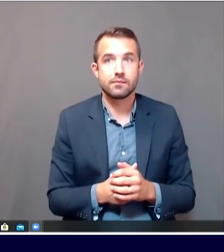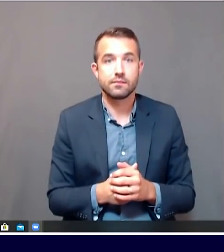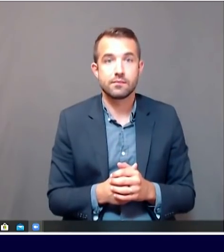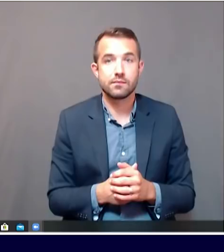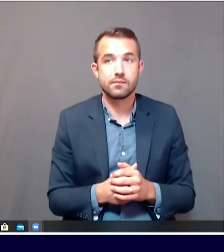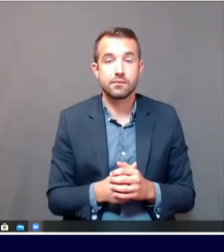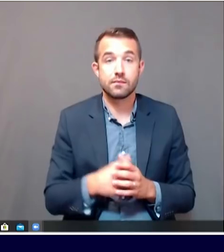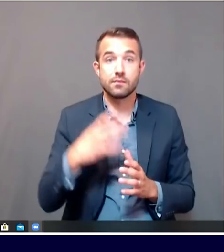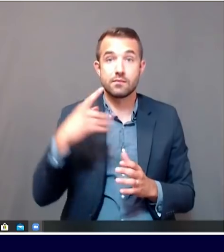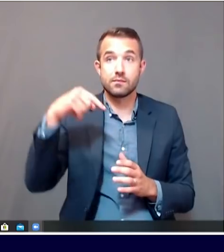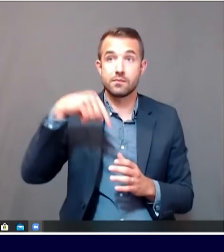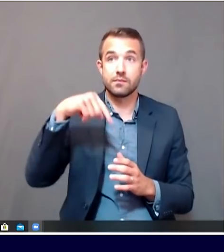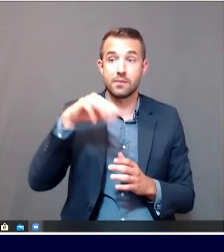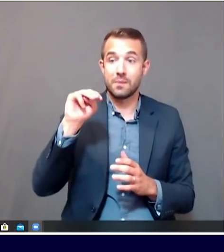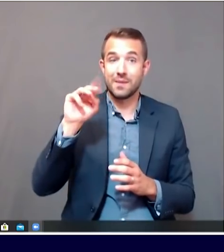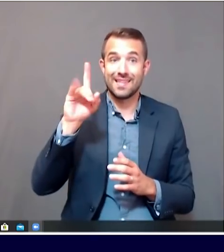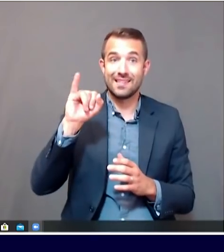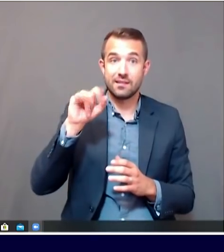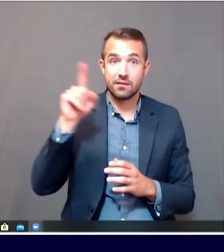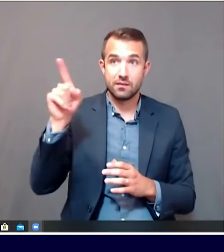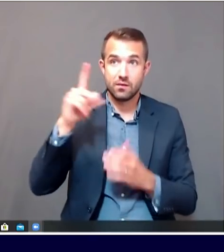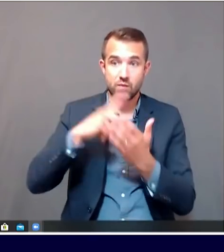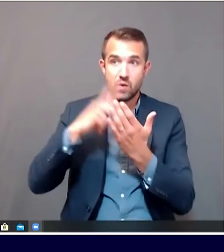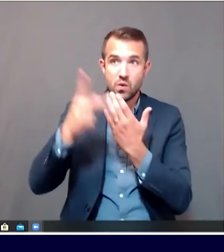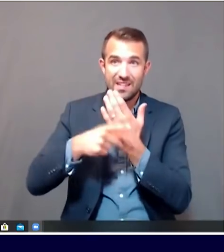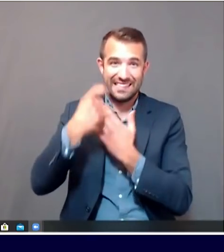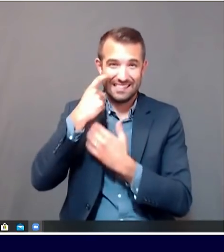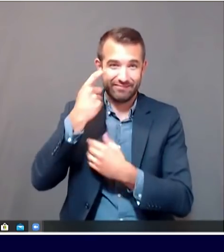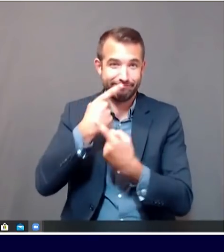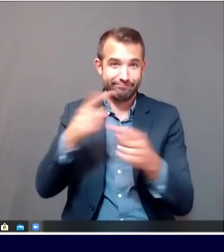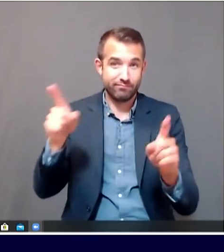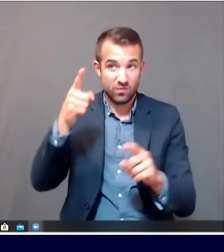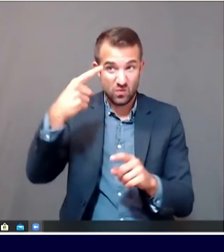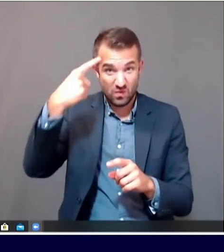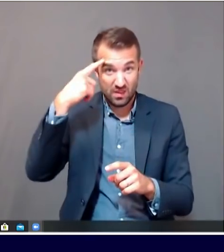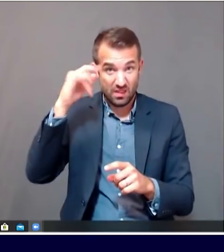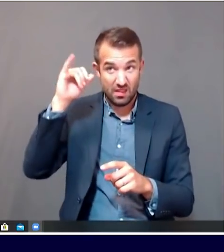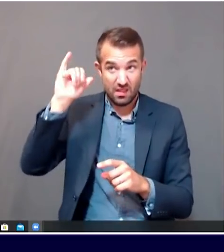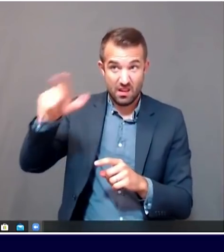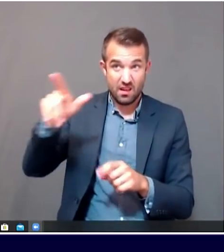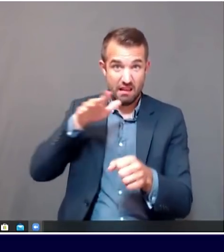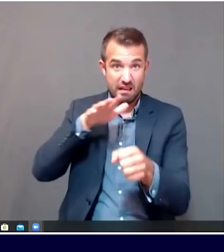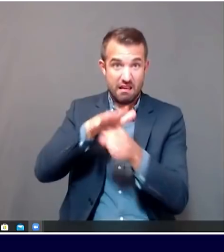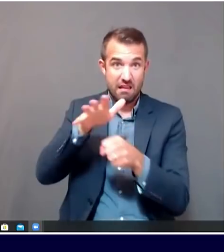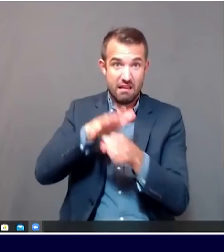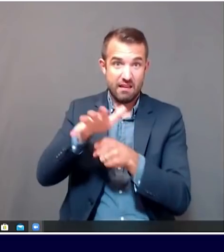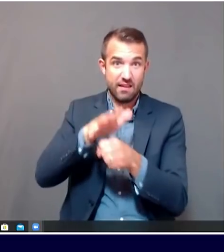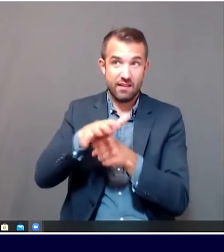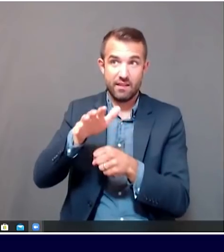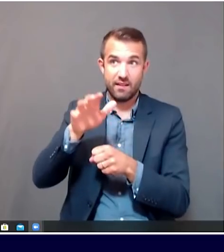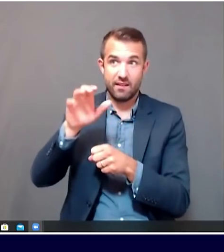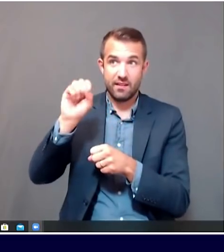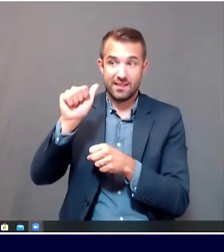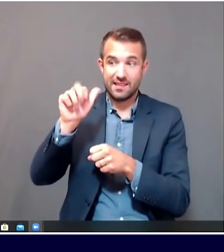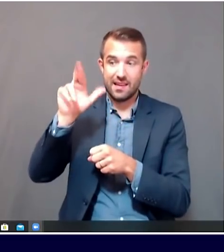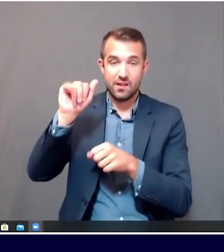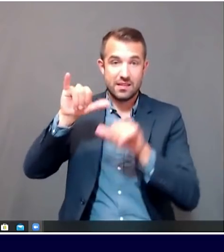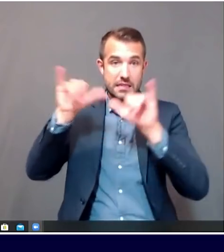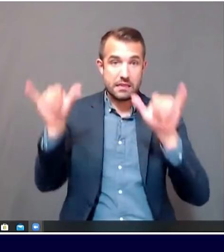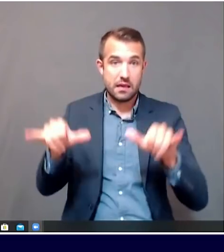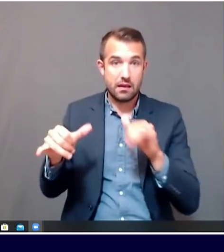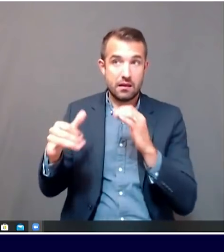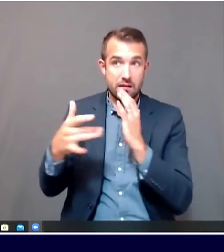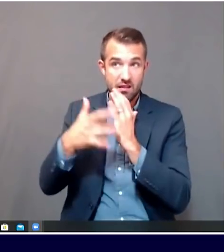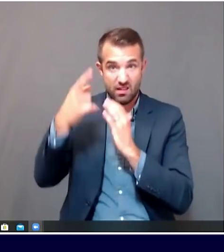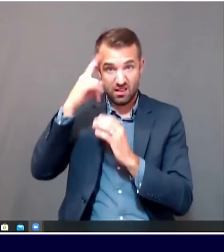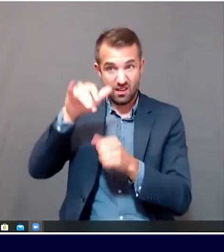MDI Hospital, do you think it's going to be enough to alert our residents of positive cases from an out-of-stater that they may have come